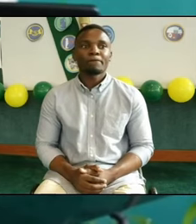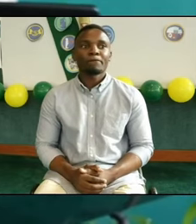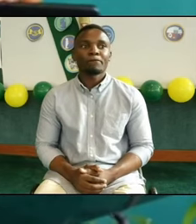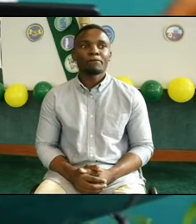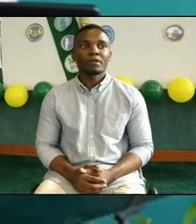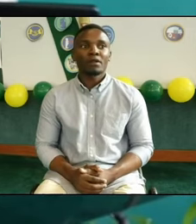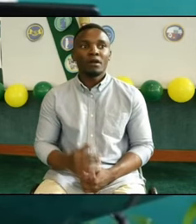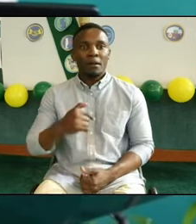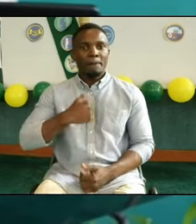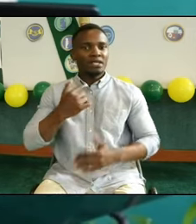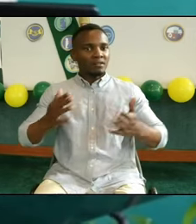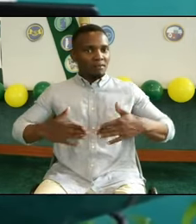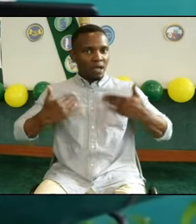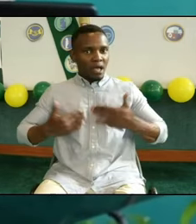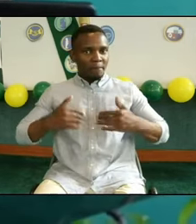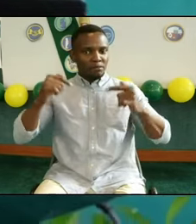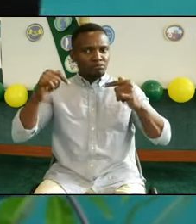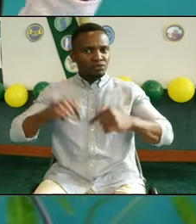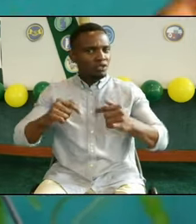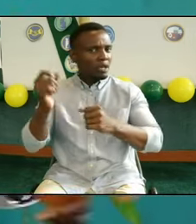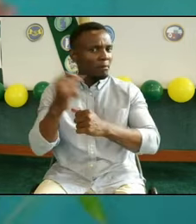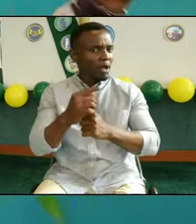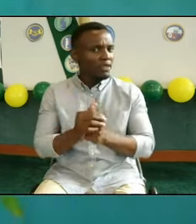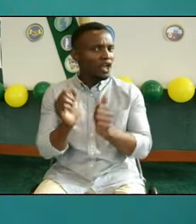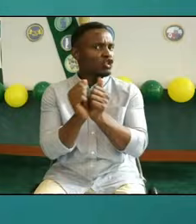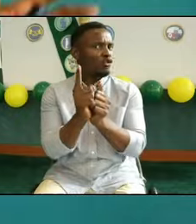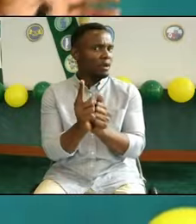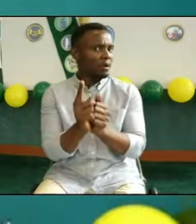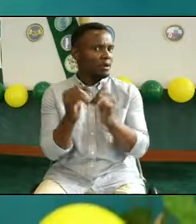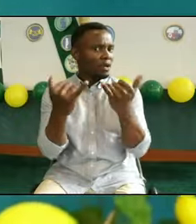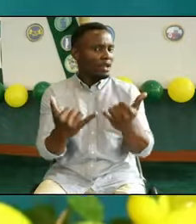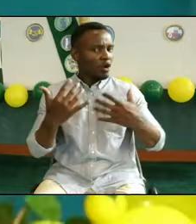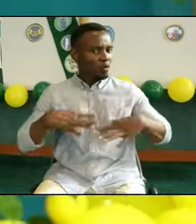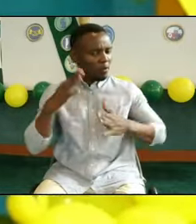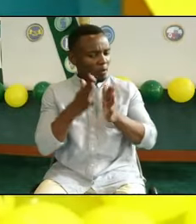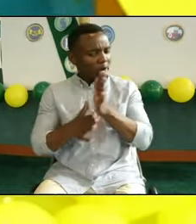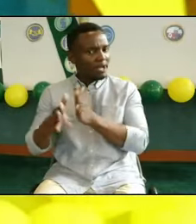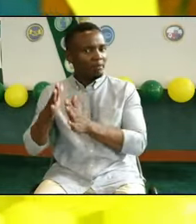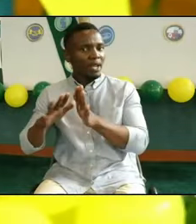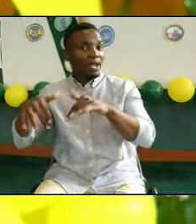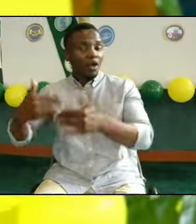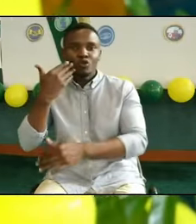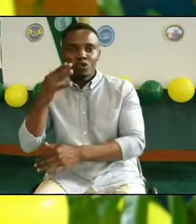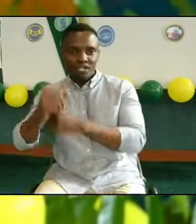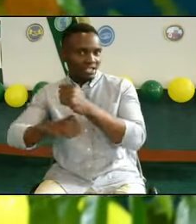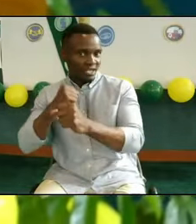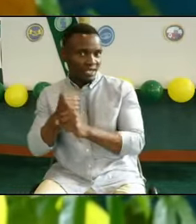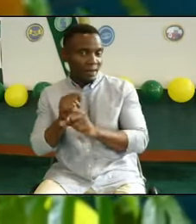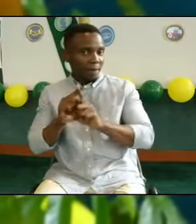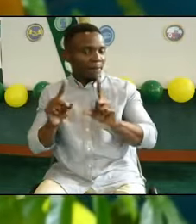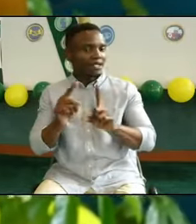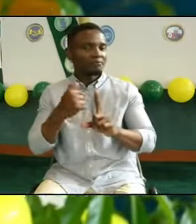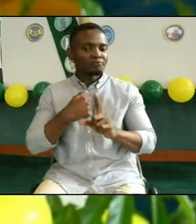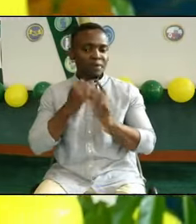I am happy we are in November. Maybe already you are putting your plans for the end of the year. But I am